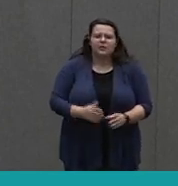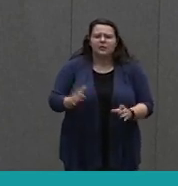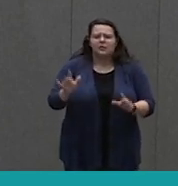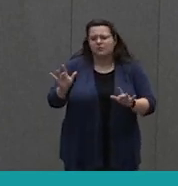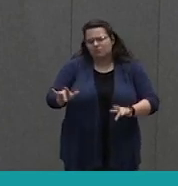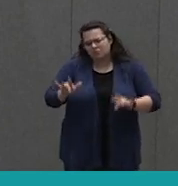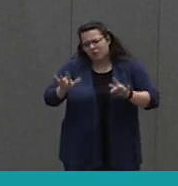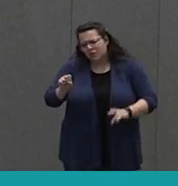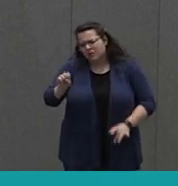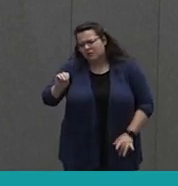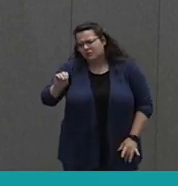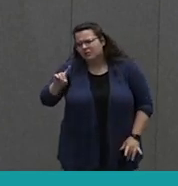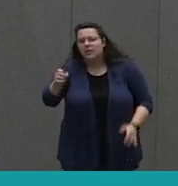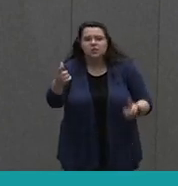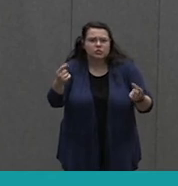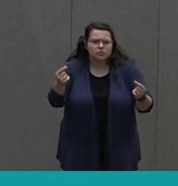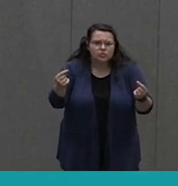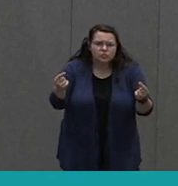crack.